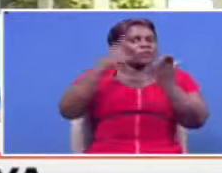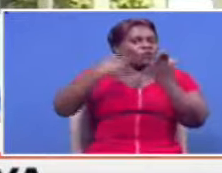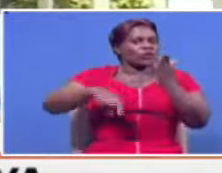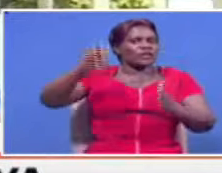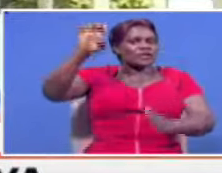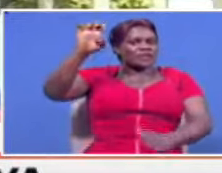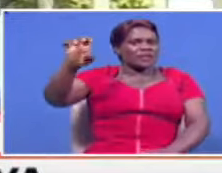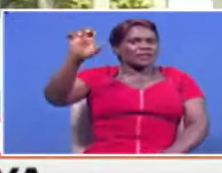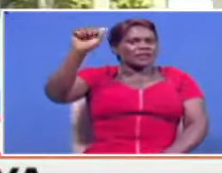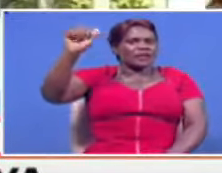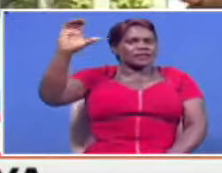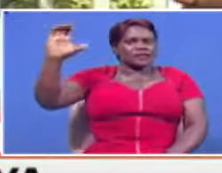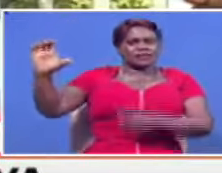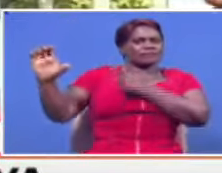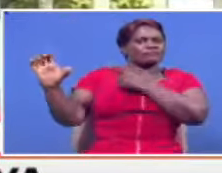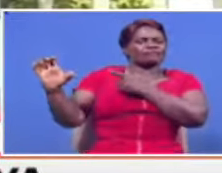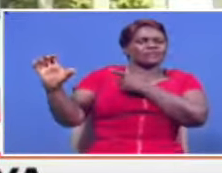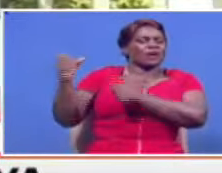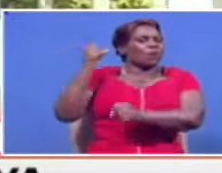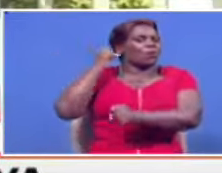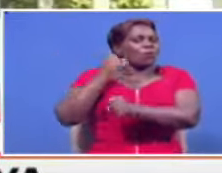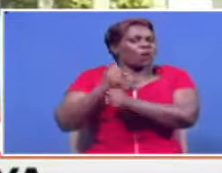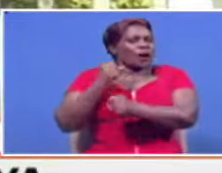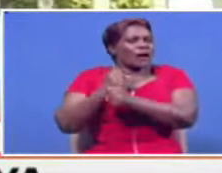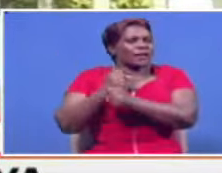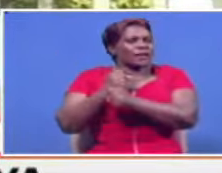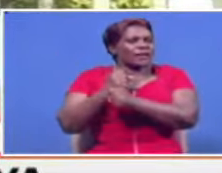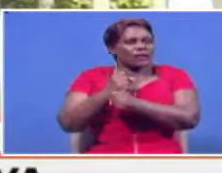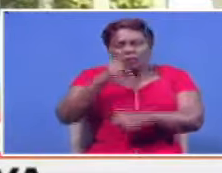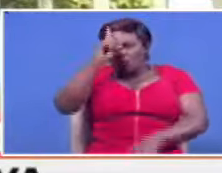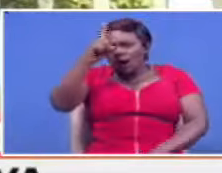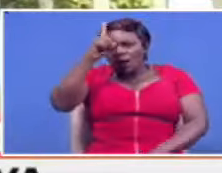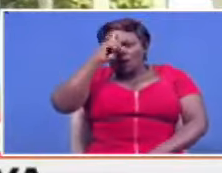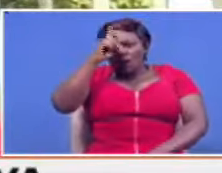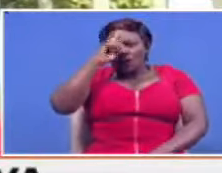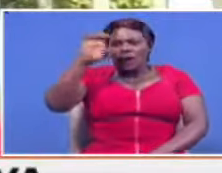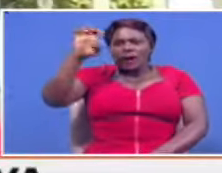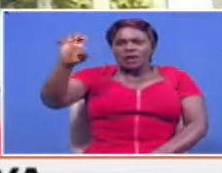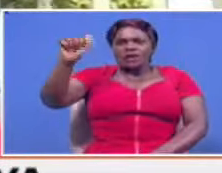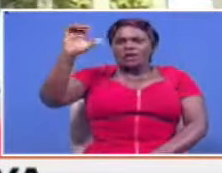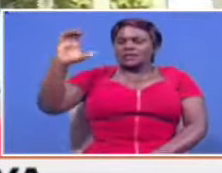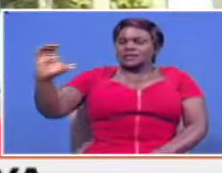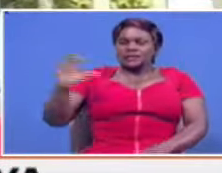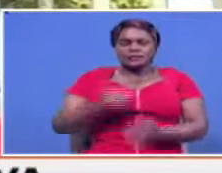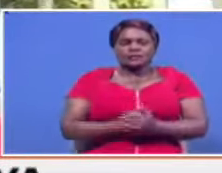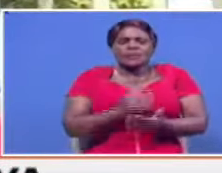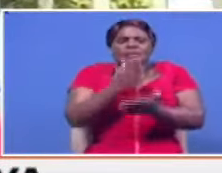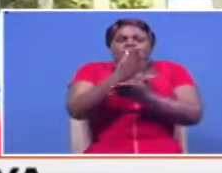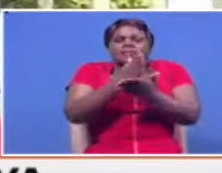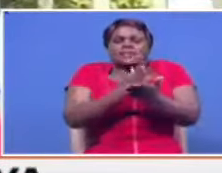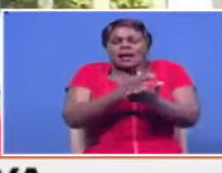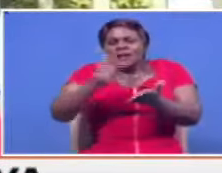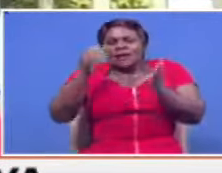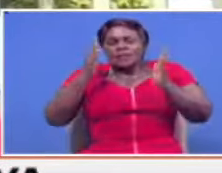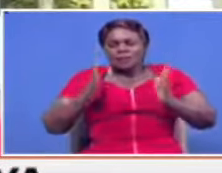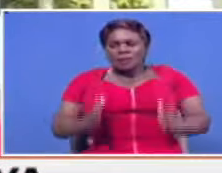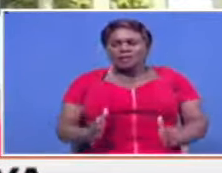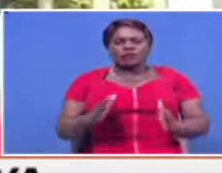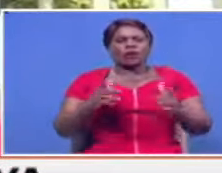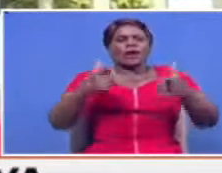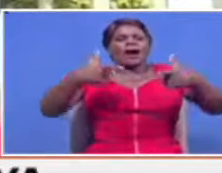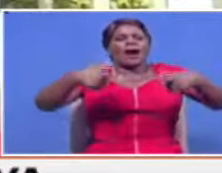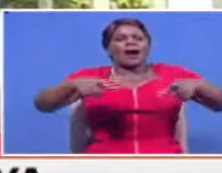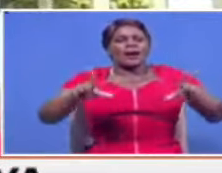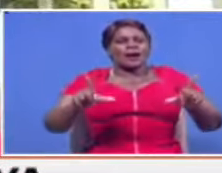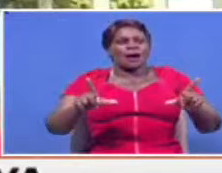EACC that is operating as a rogue EACC, where somebody can